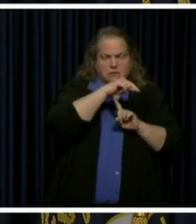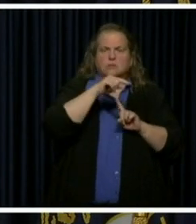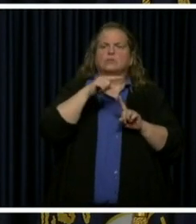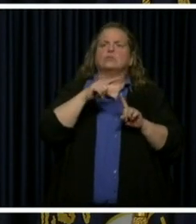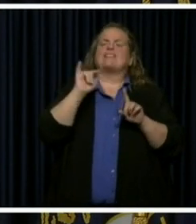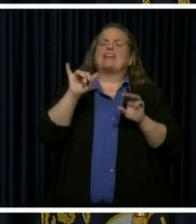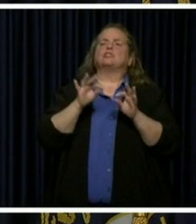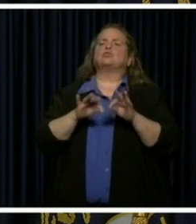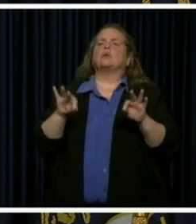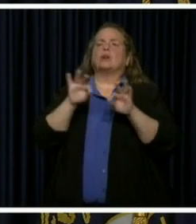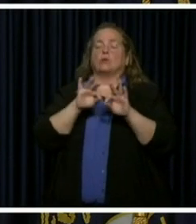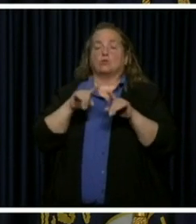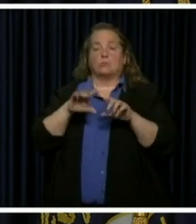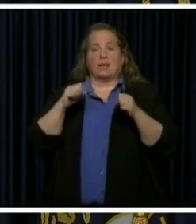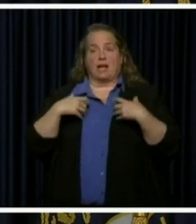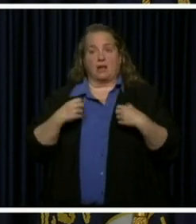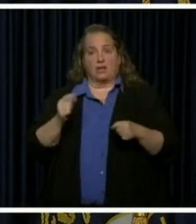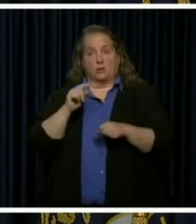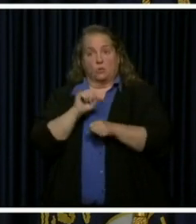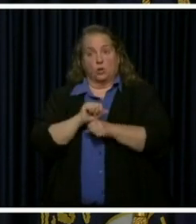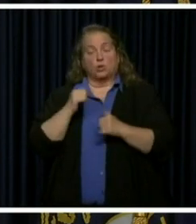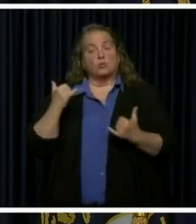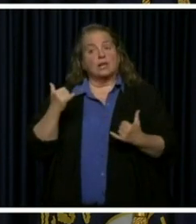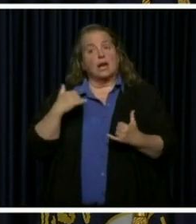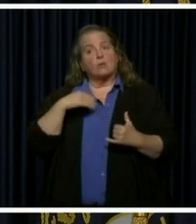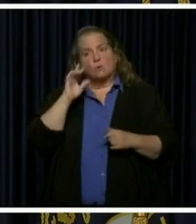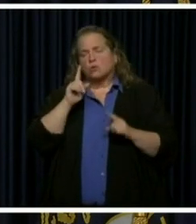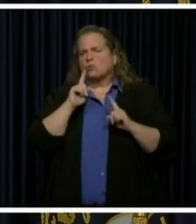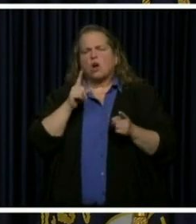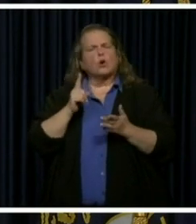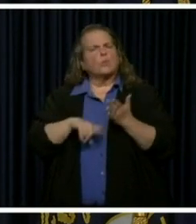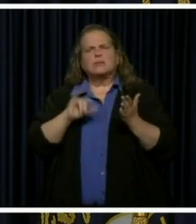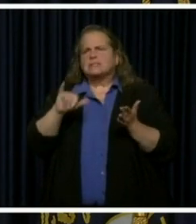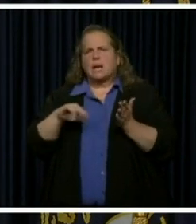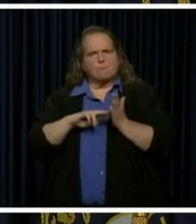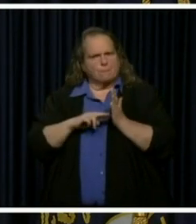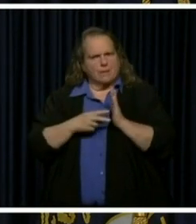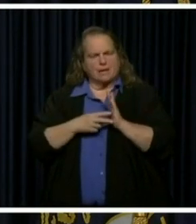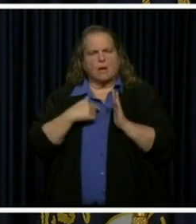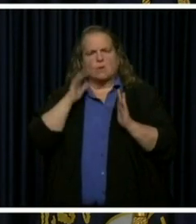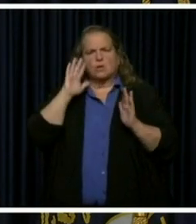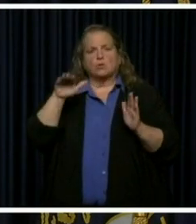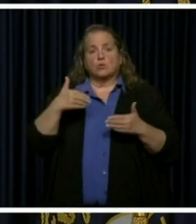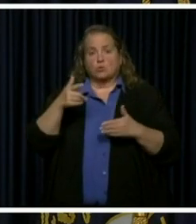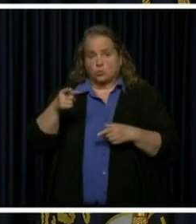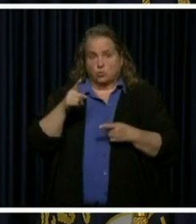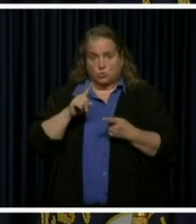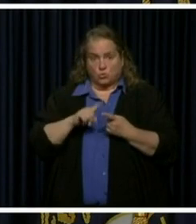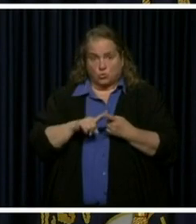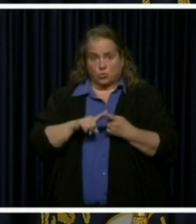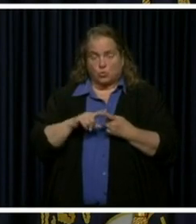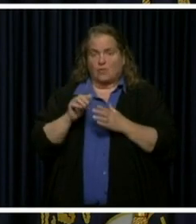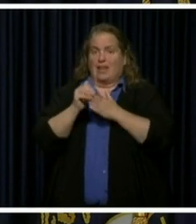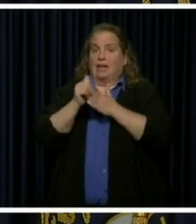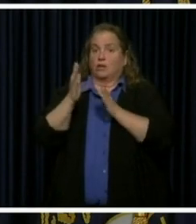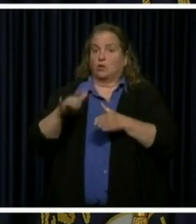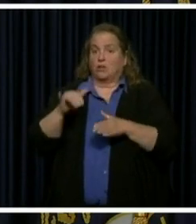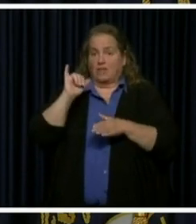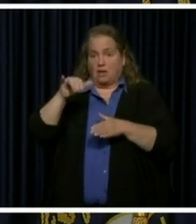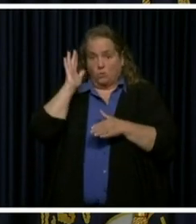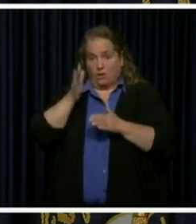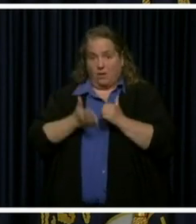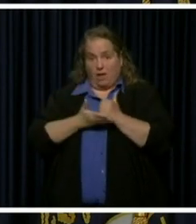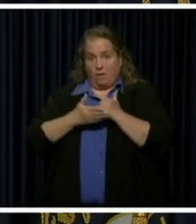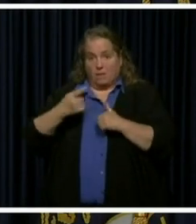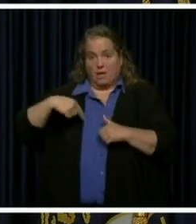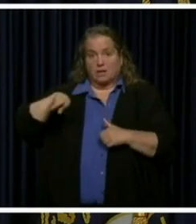work. Today, we're going to talk a little bit about what it is. I'm going to introduce you to the leader that's going to help